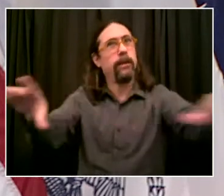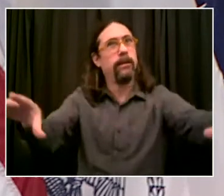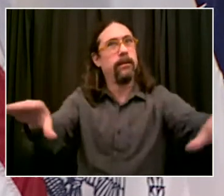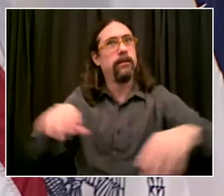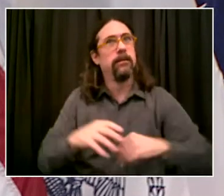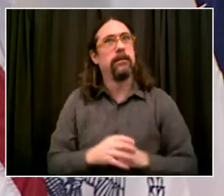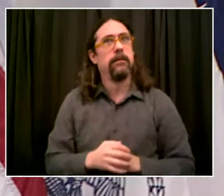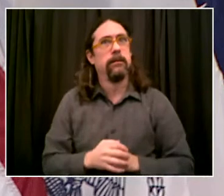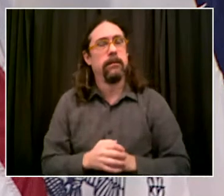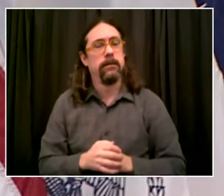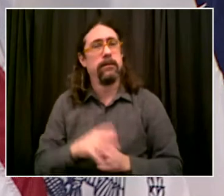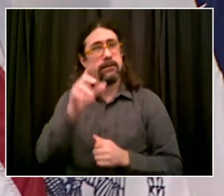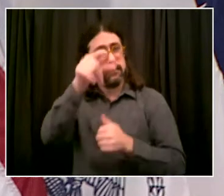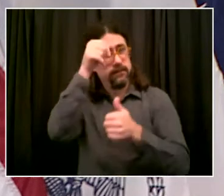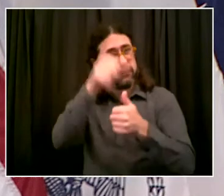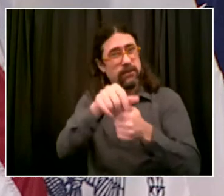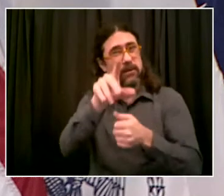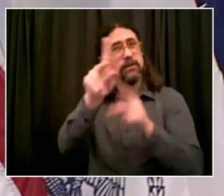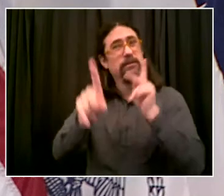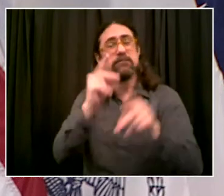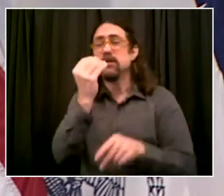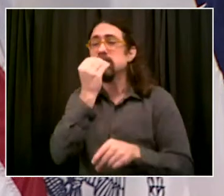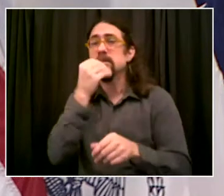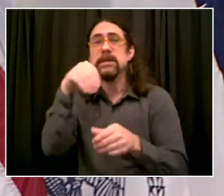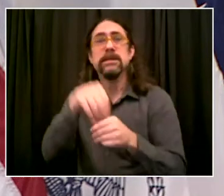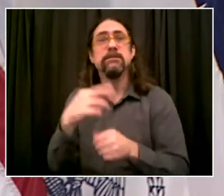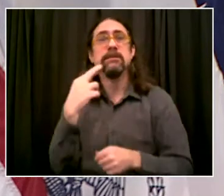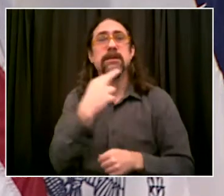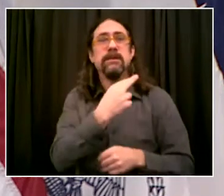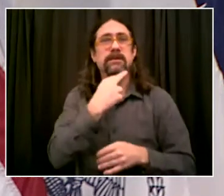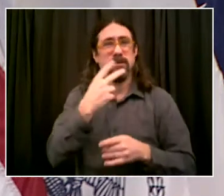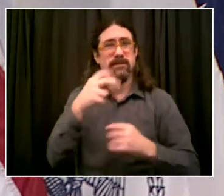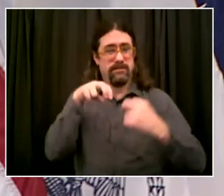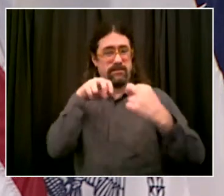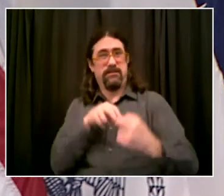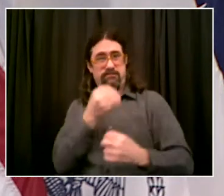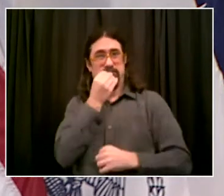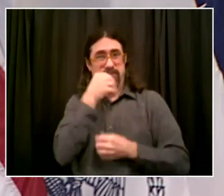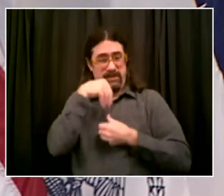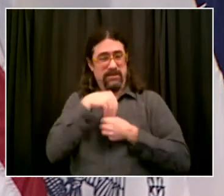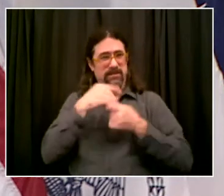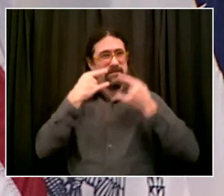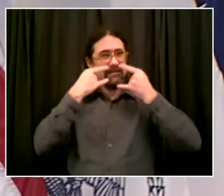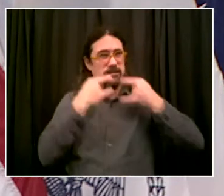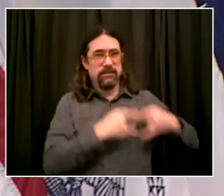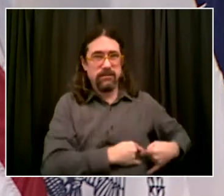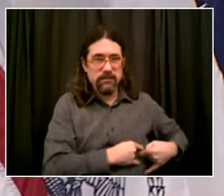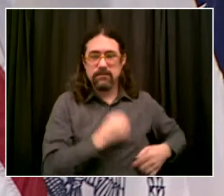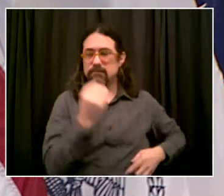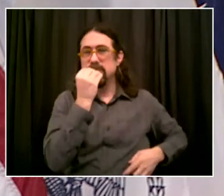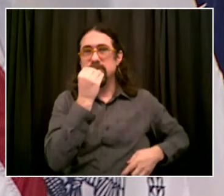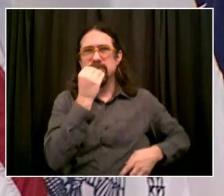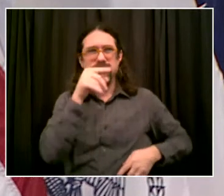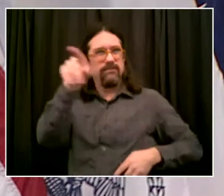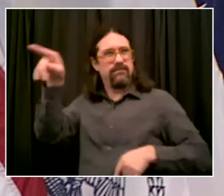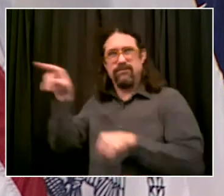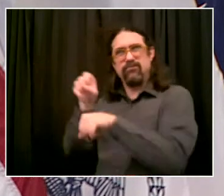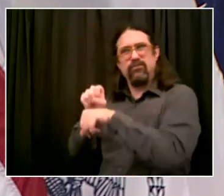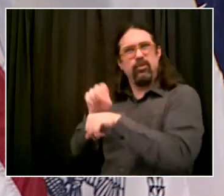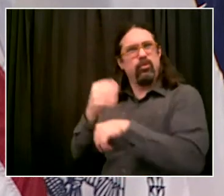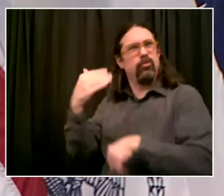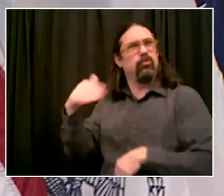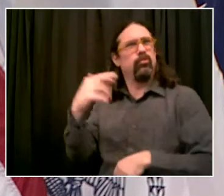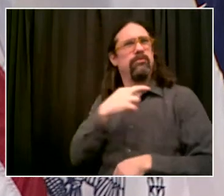The folks who serve them are going to come in contact with them constantly. And so we have to recognize there's a vulnerability there and a